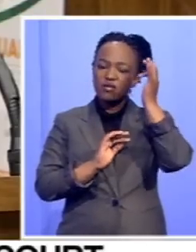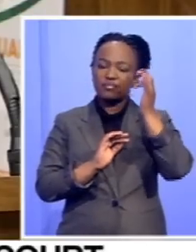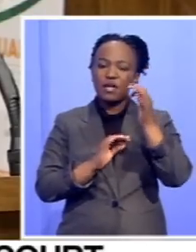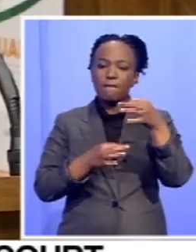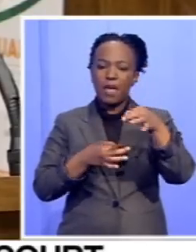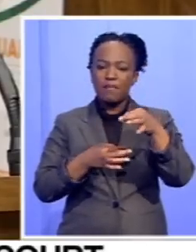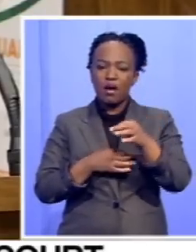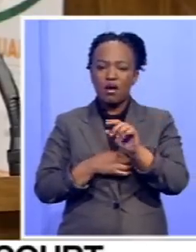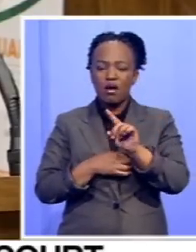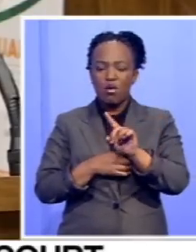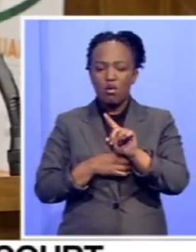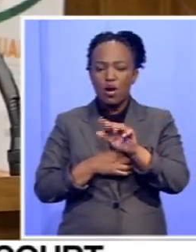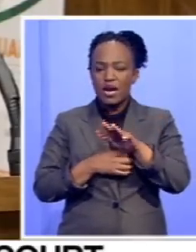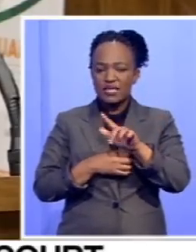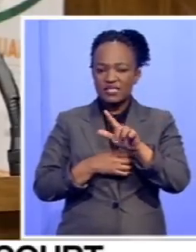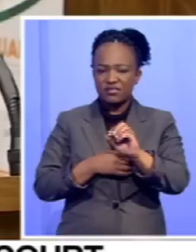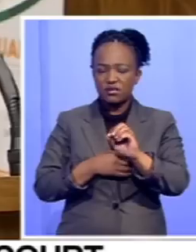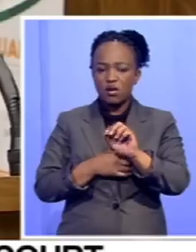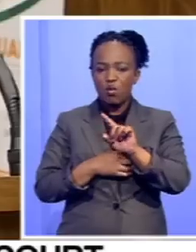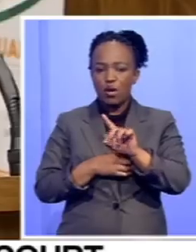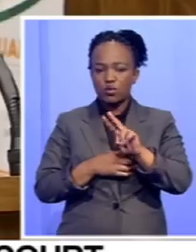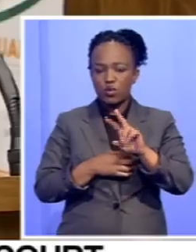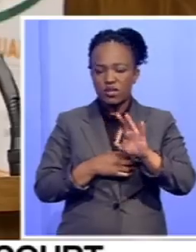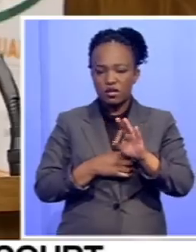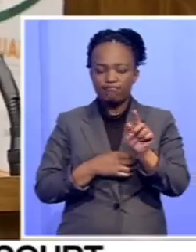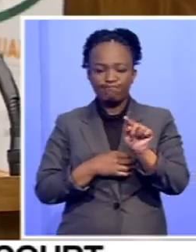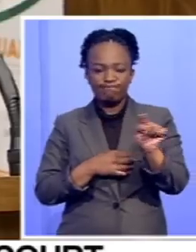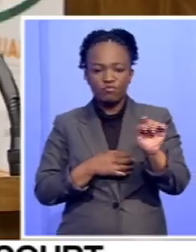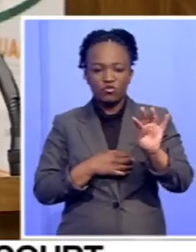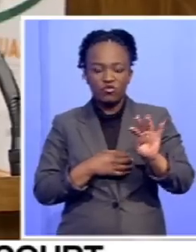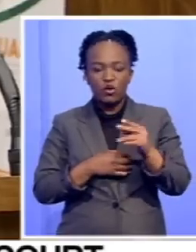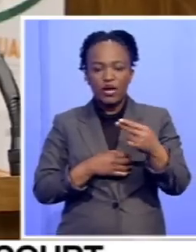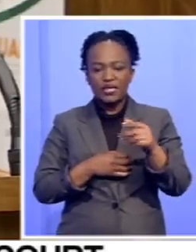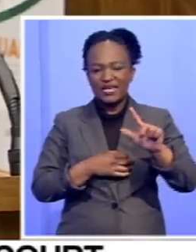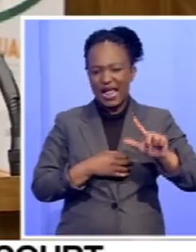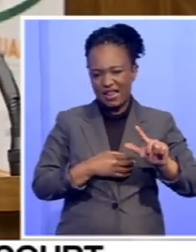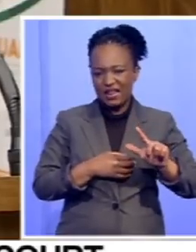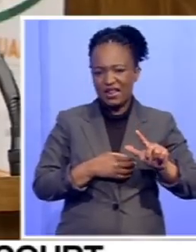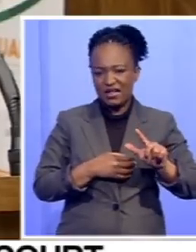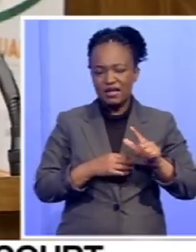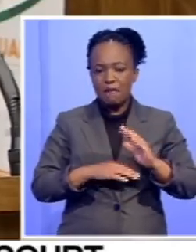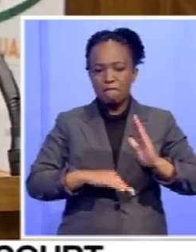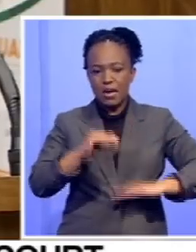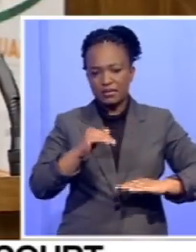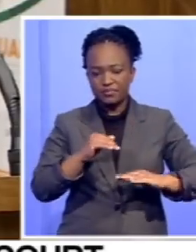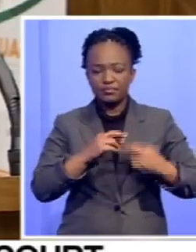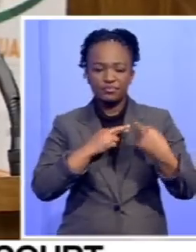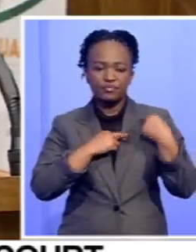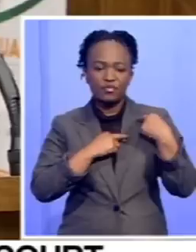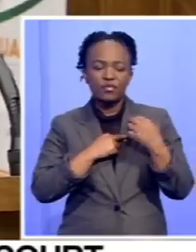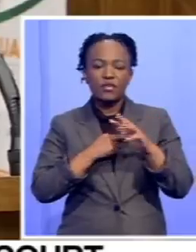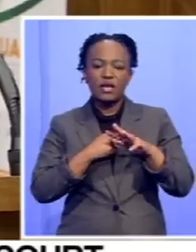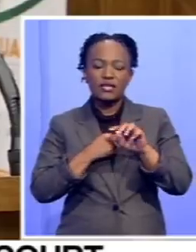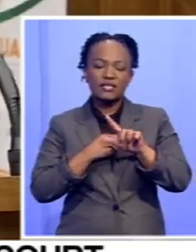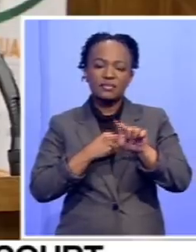1970, 123 to 4, and also H.L.A. Hard Punishment and Responsibility 1968, 13